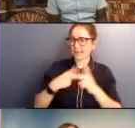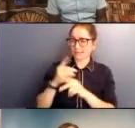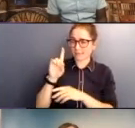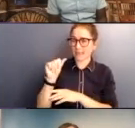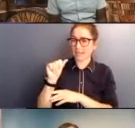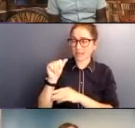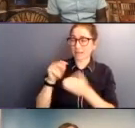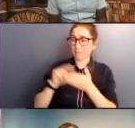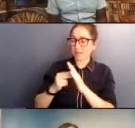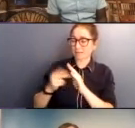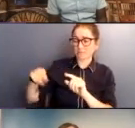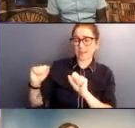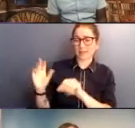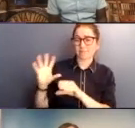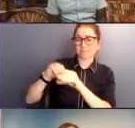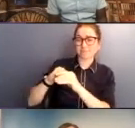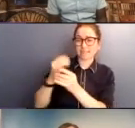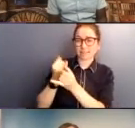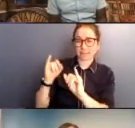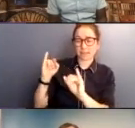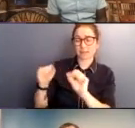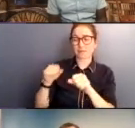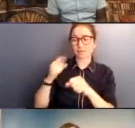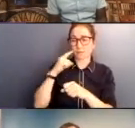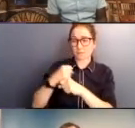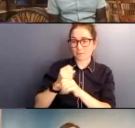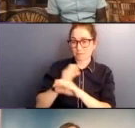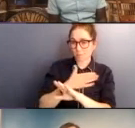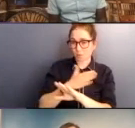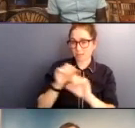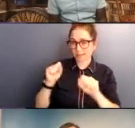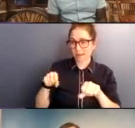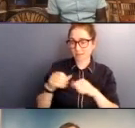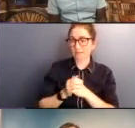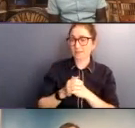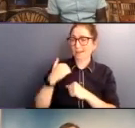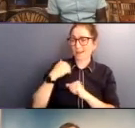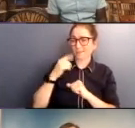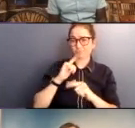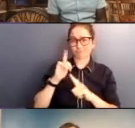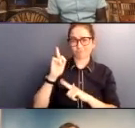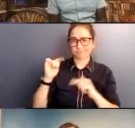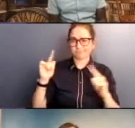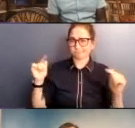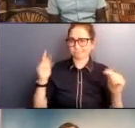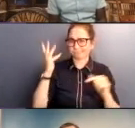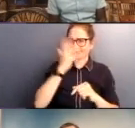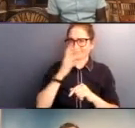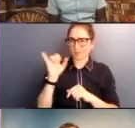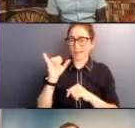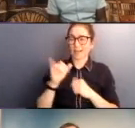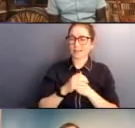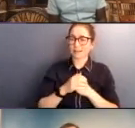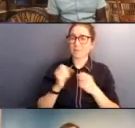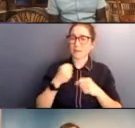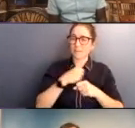that they can participate independently in making music. These instruments come in a wide range. There are many are